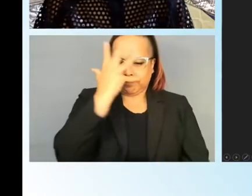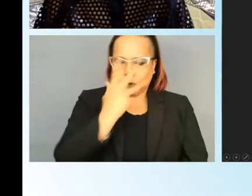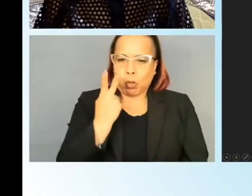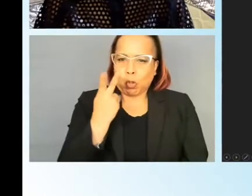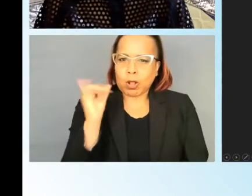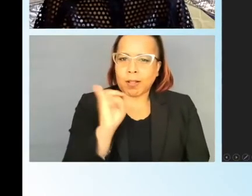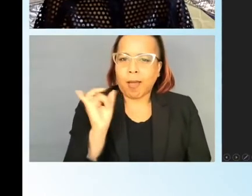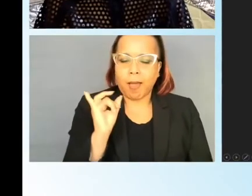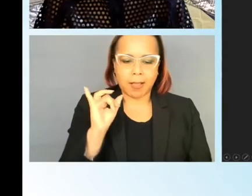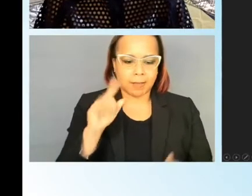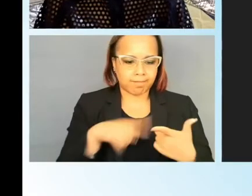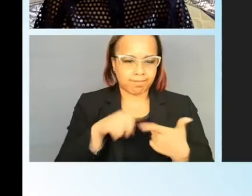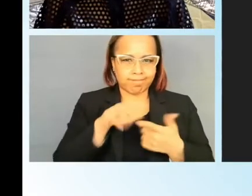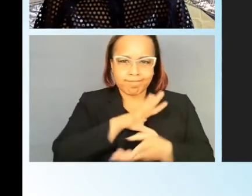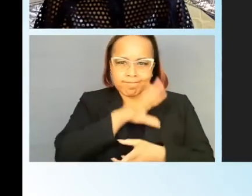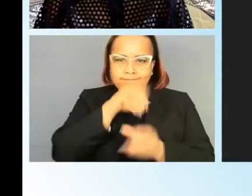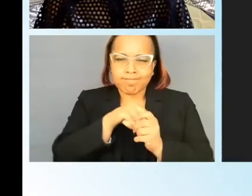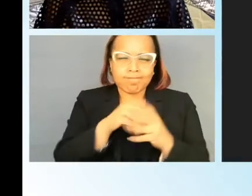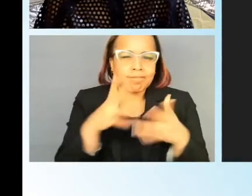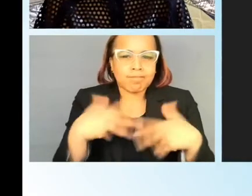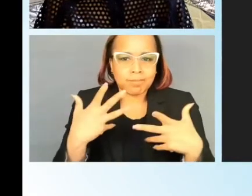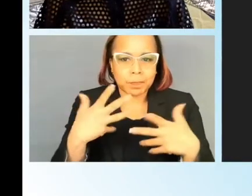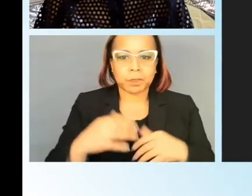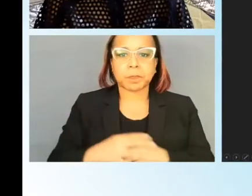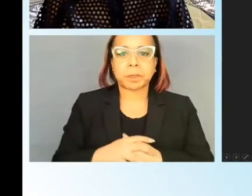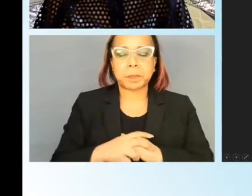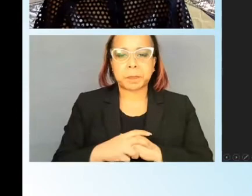they might embody?